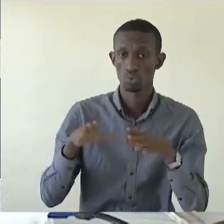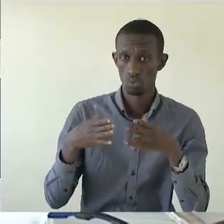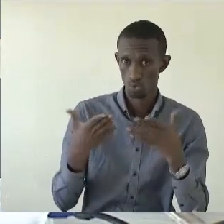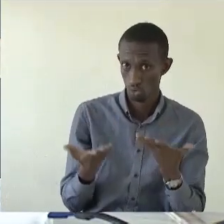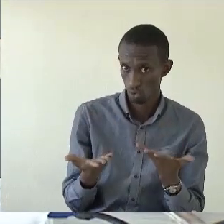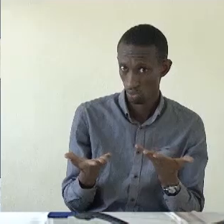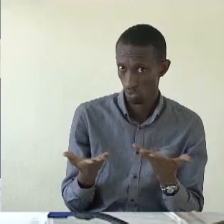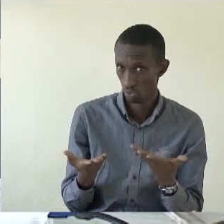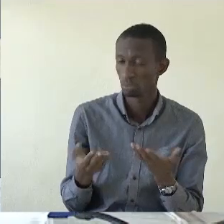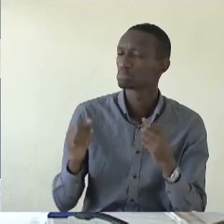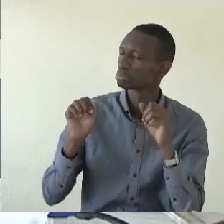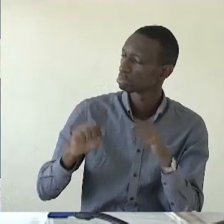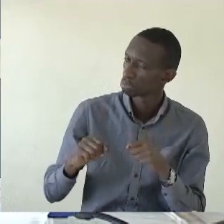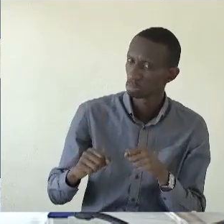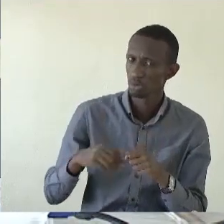either